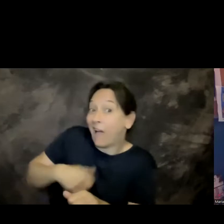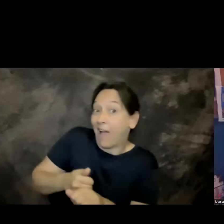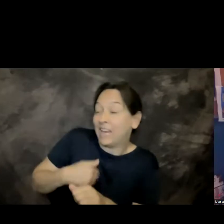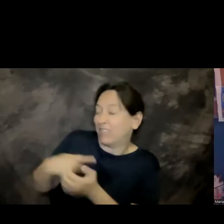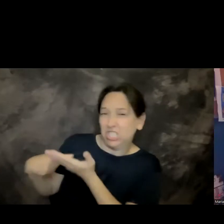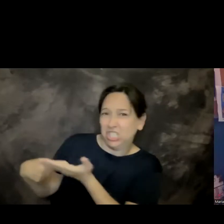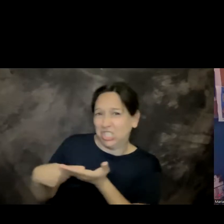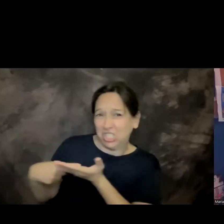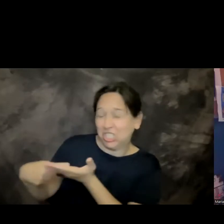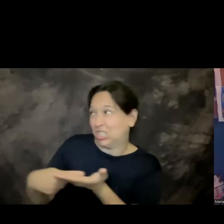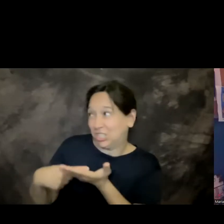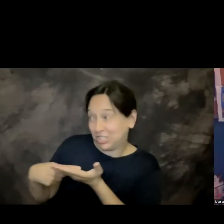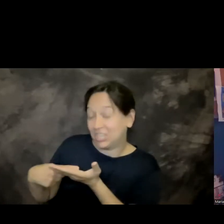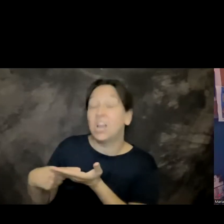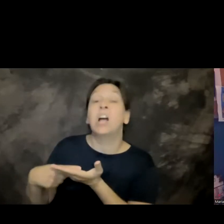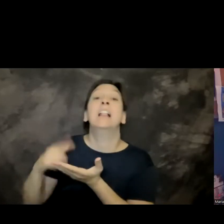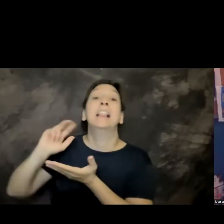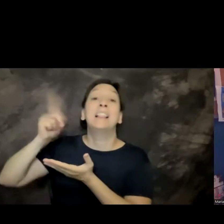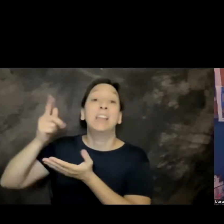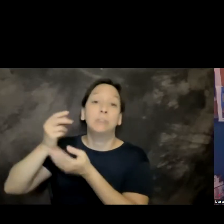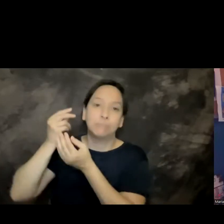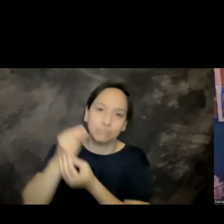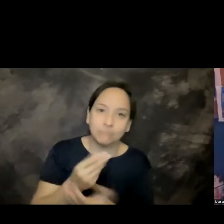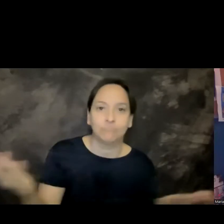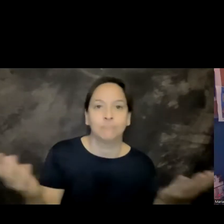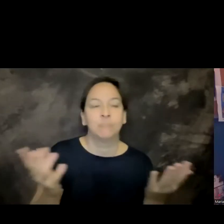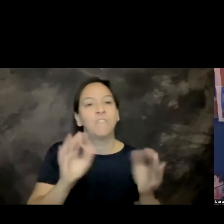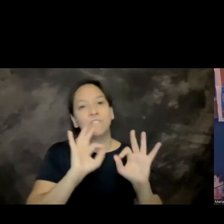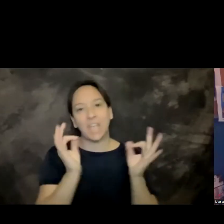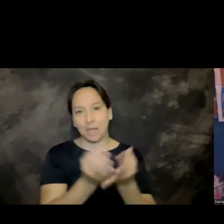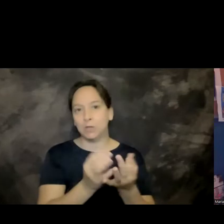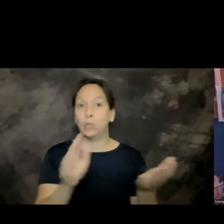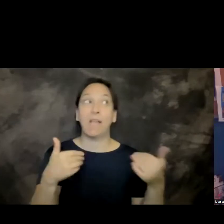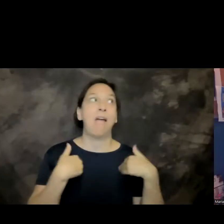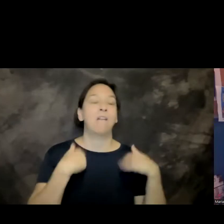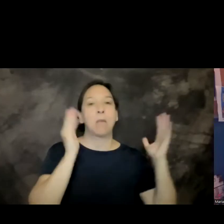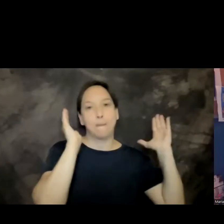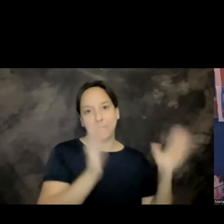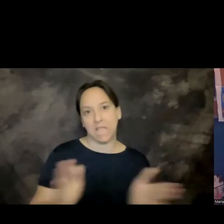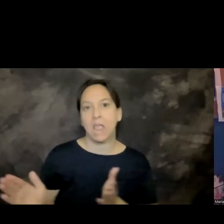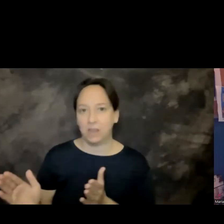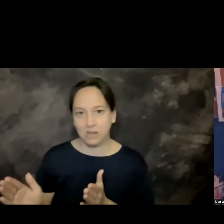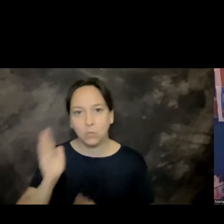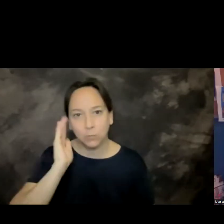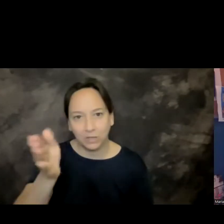to families in particular with children in BPS with an actual plan of what we're doing to support this.